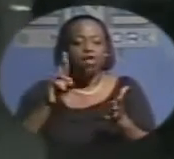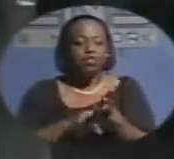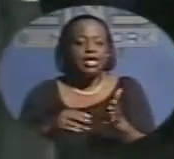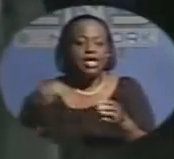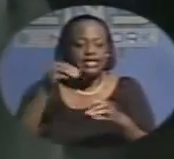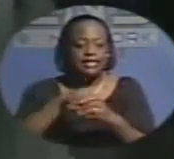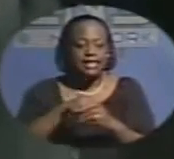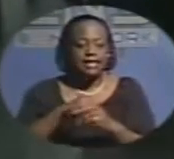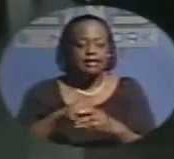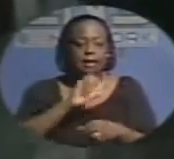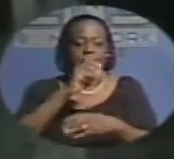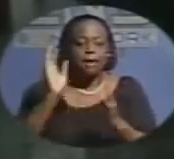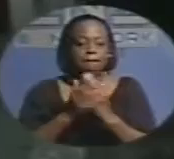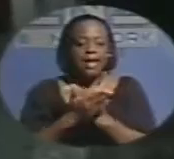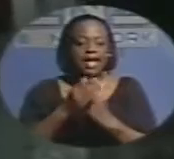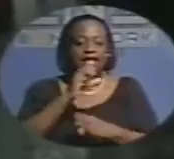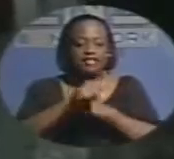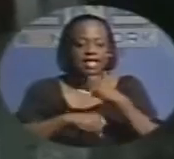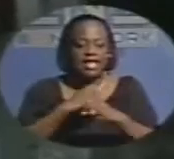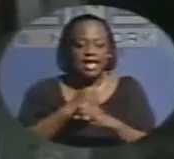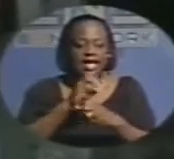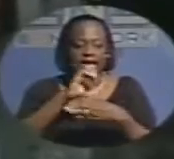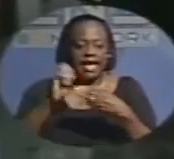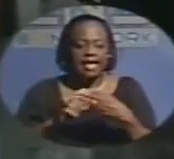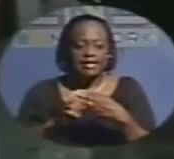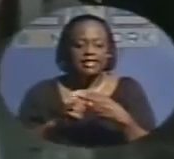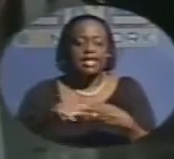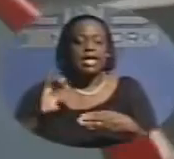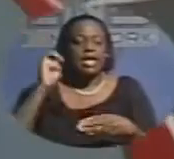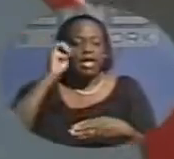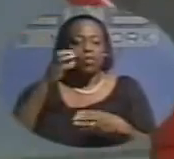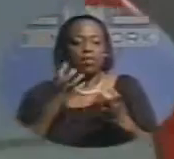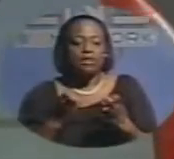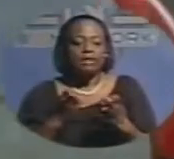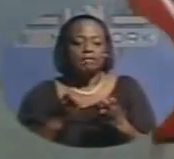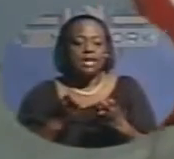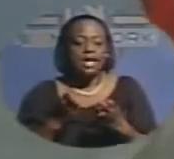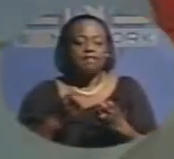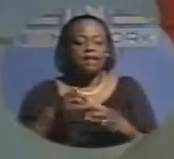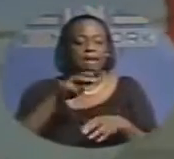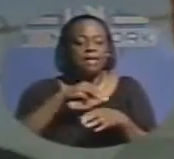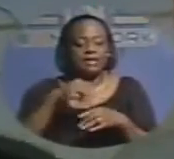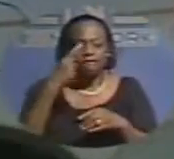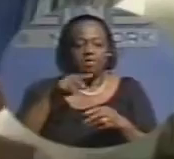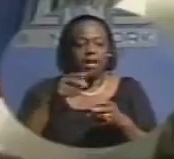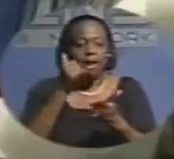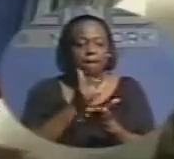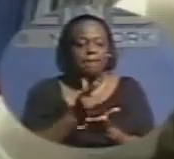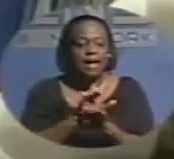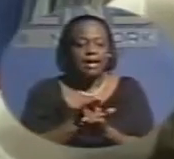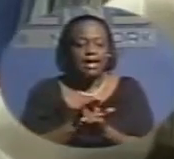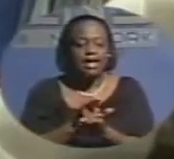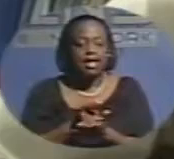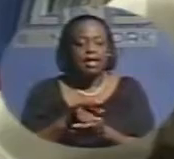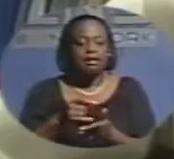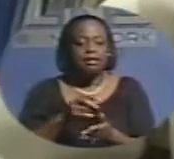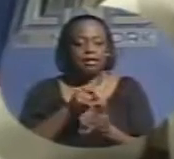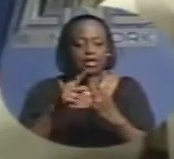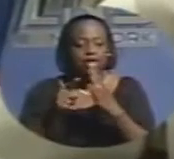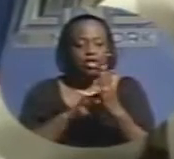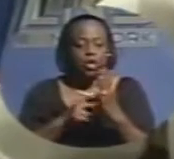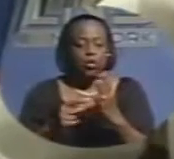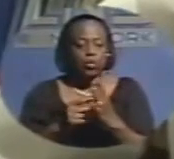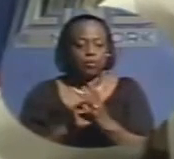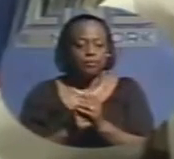to consider placing parking zone meters in this busy area as well. So when you hear this nonsense about